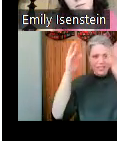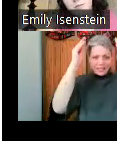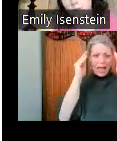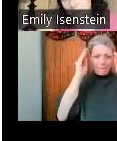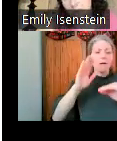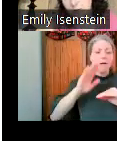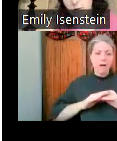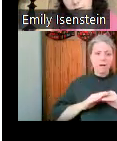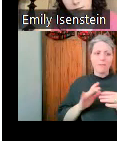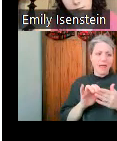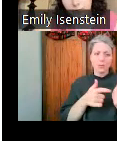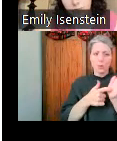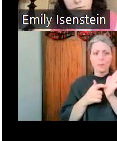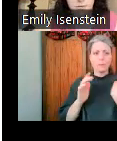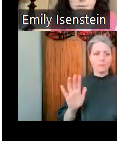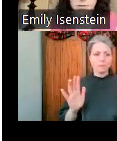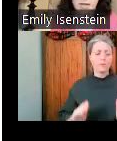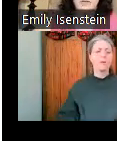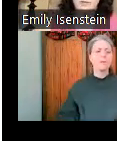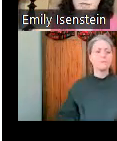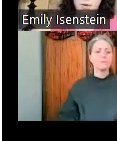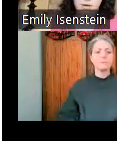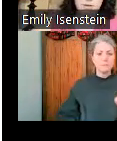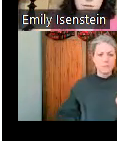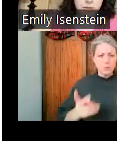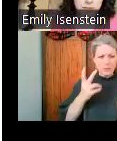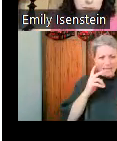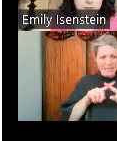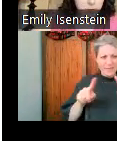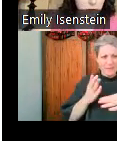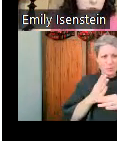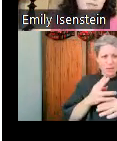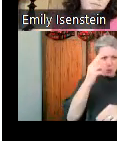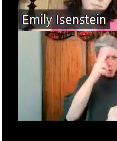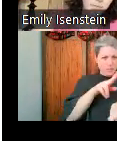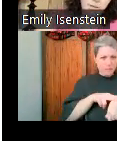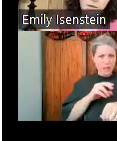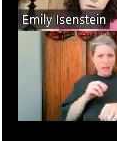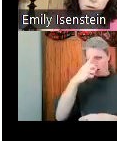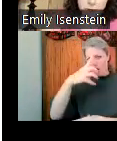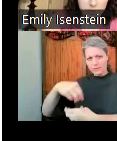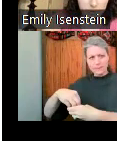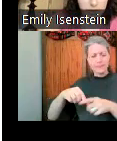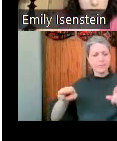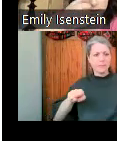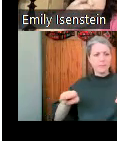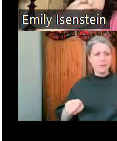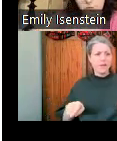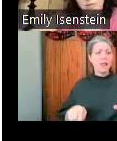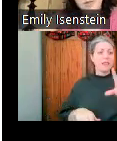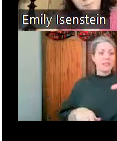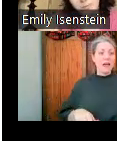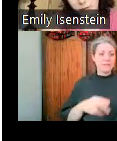So then, do neurotypical and autistic people differ in how they respond to unexpected vibrations? So you see in these